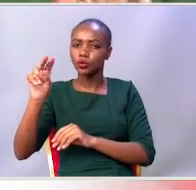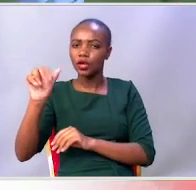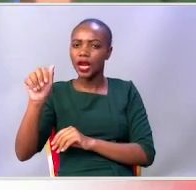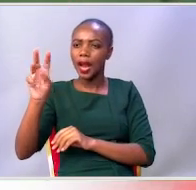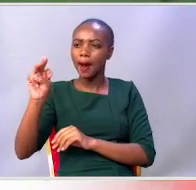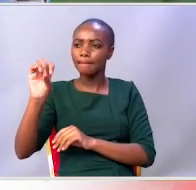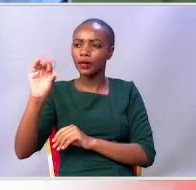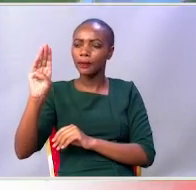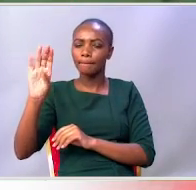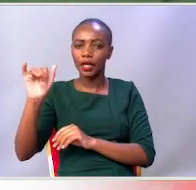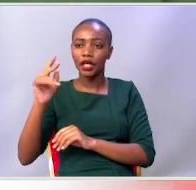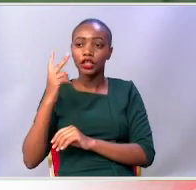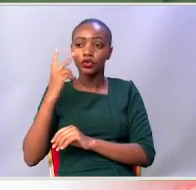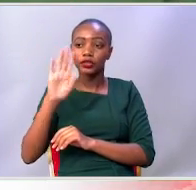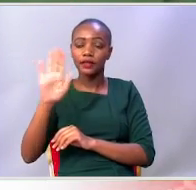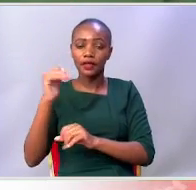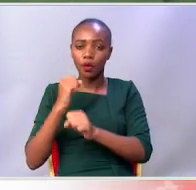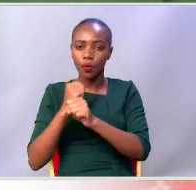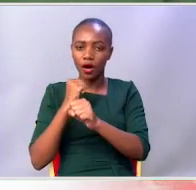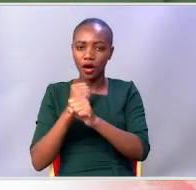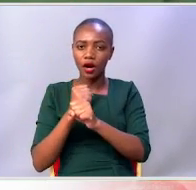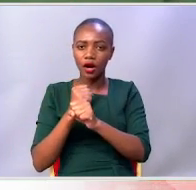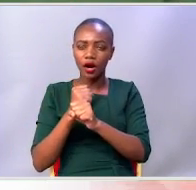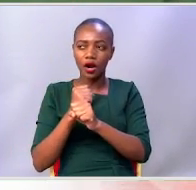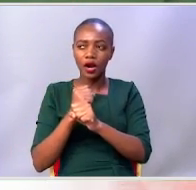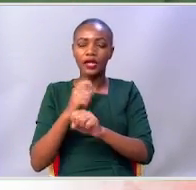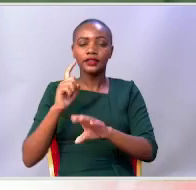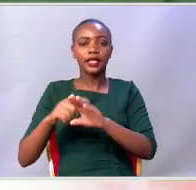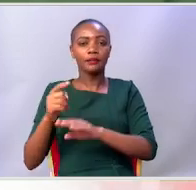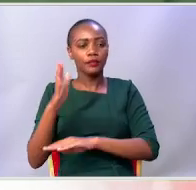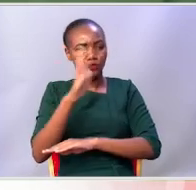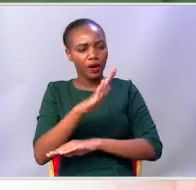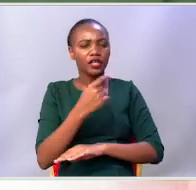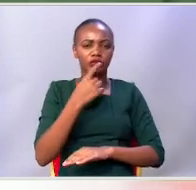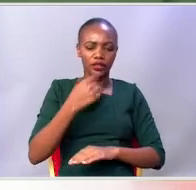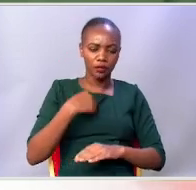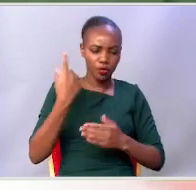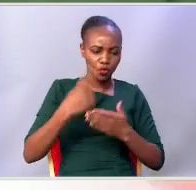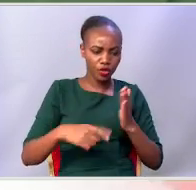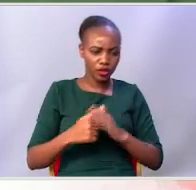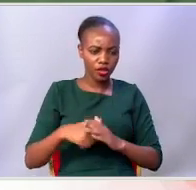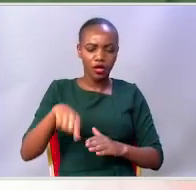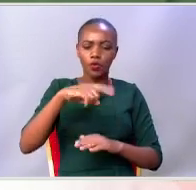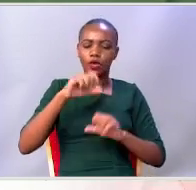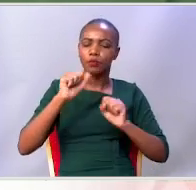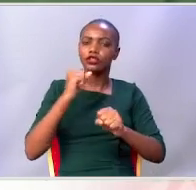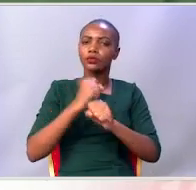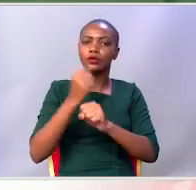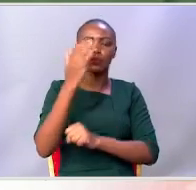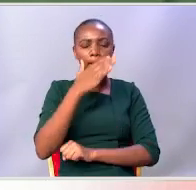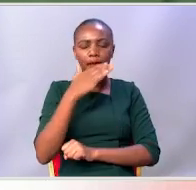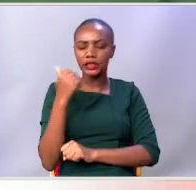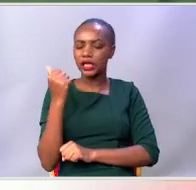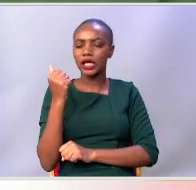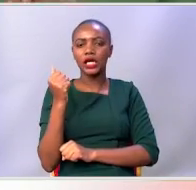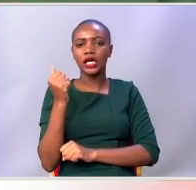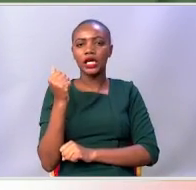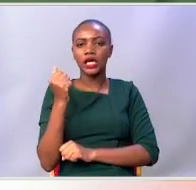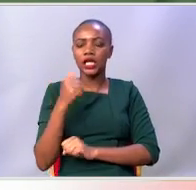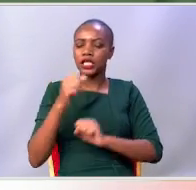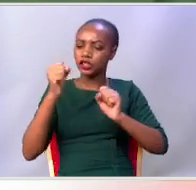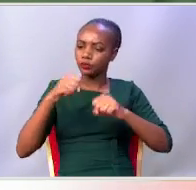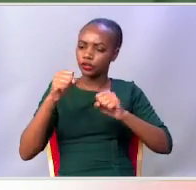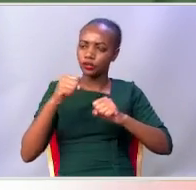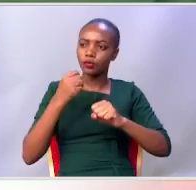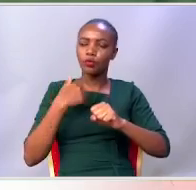to go and look at what they have done. When you came back, you told me, we'll do better. We'll actually come